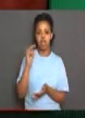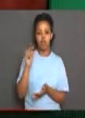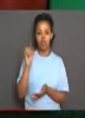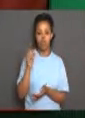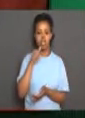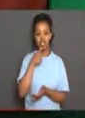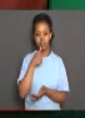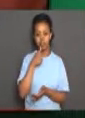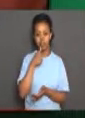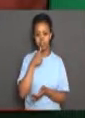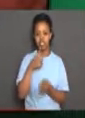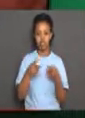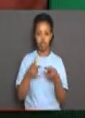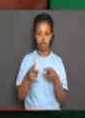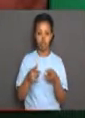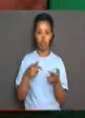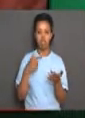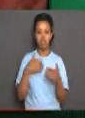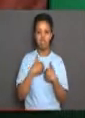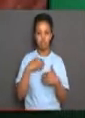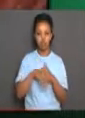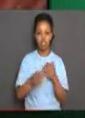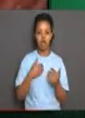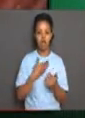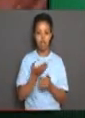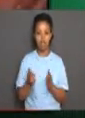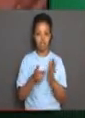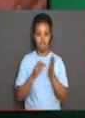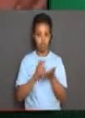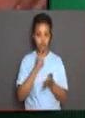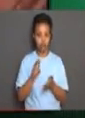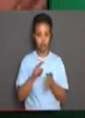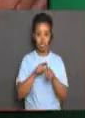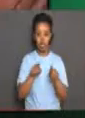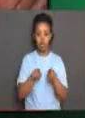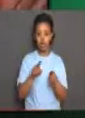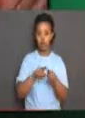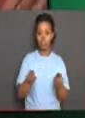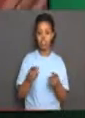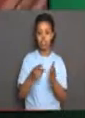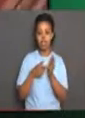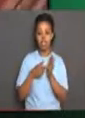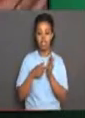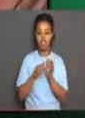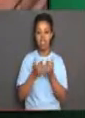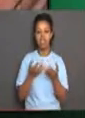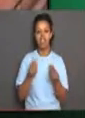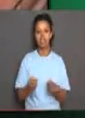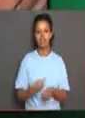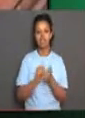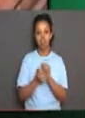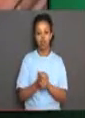the relation in animals, but the differences explain how evolution led to